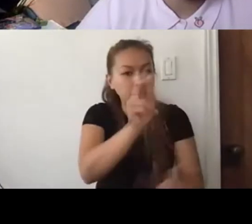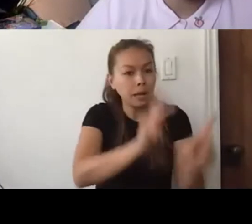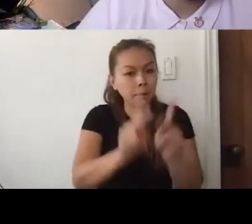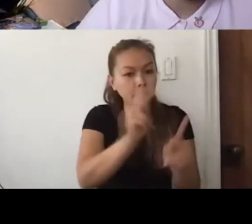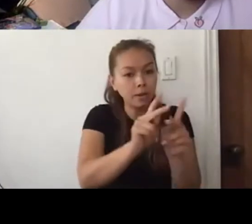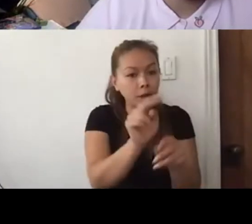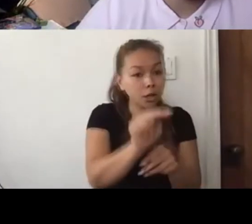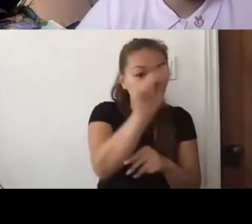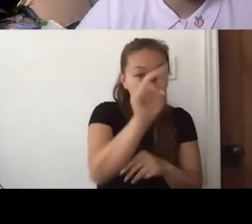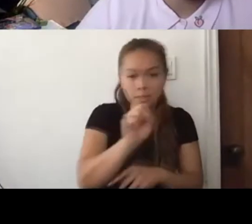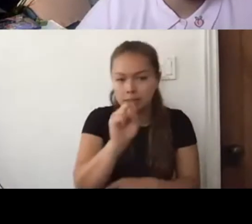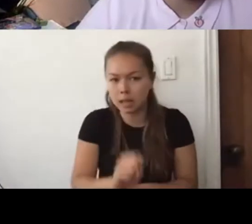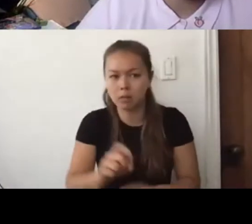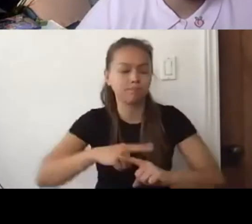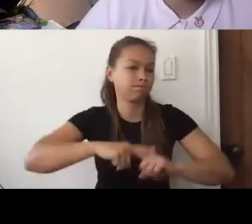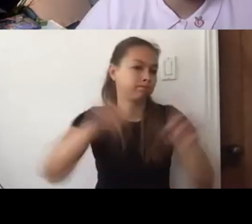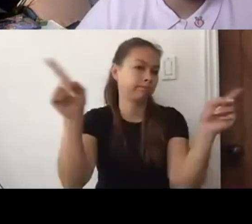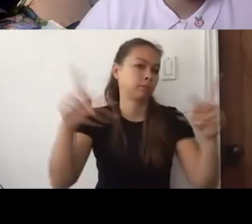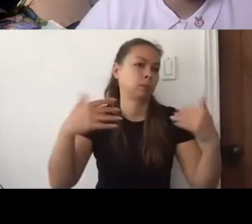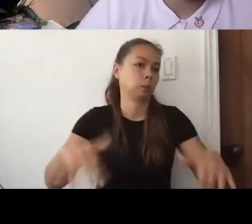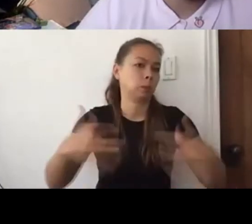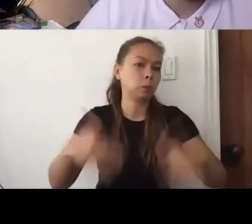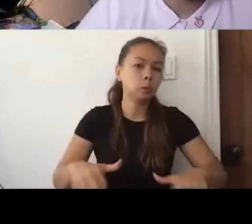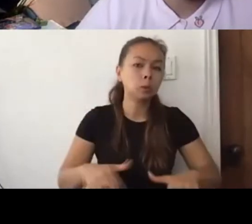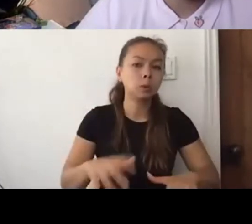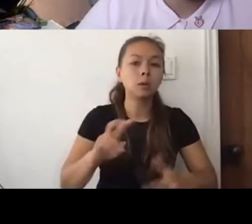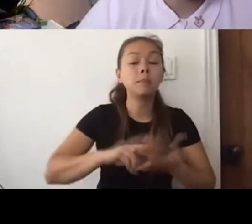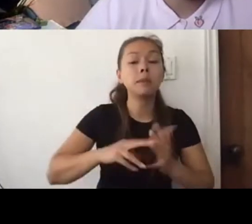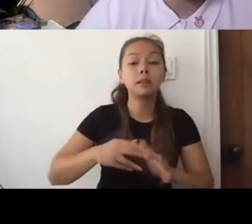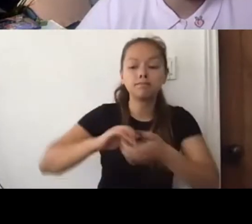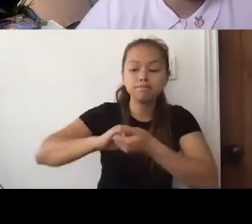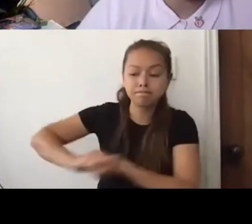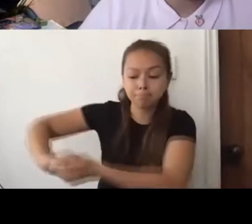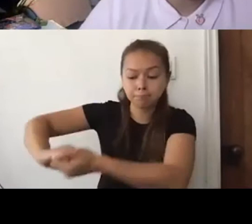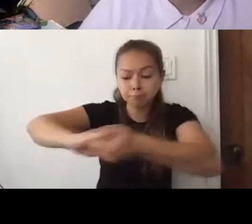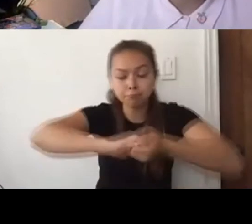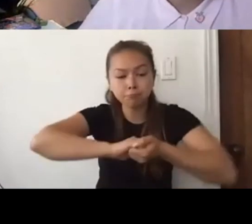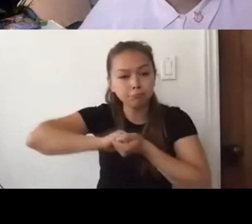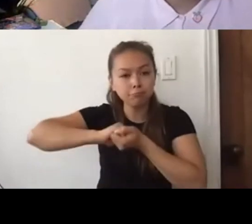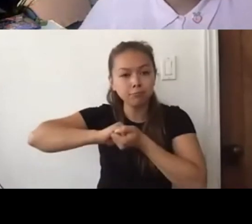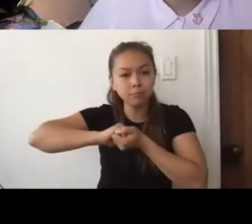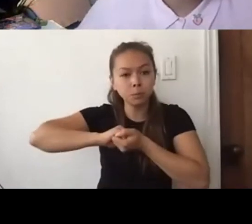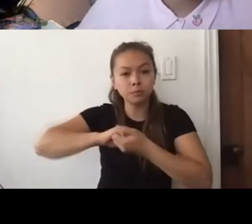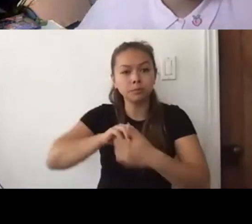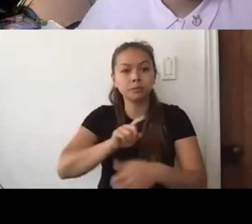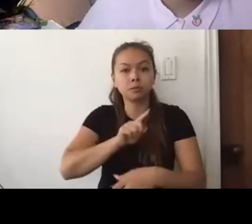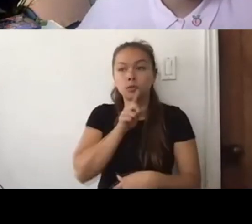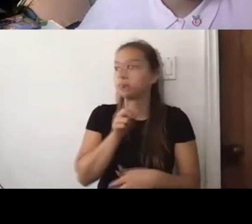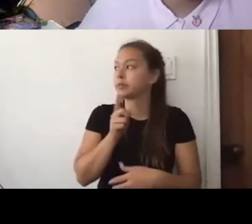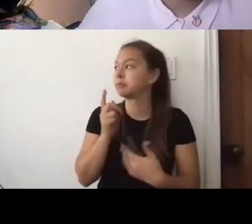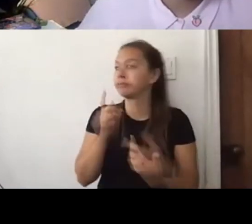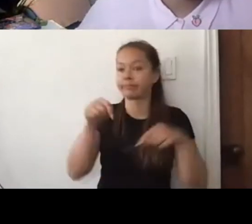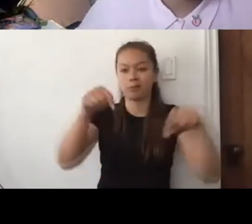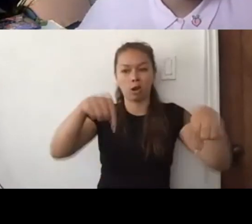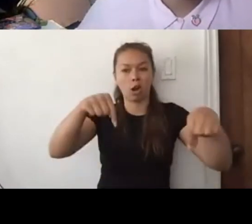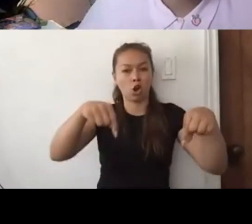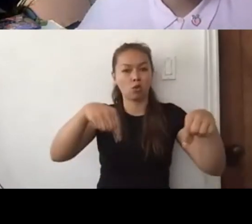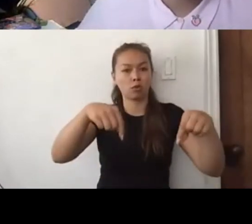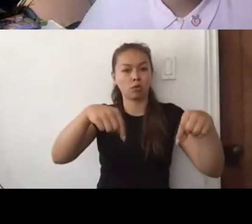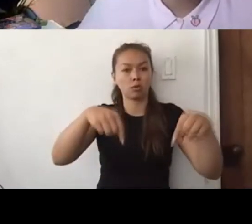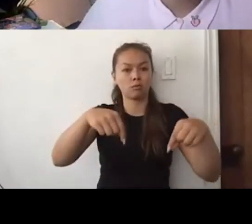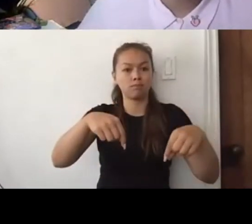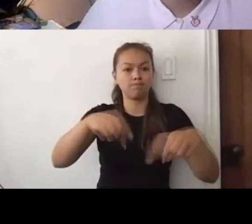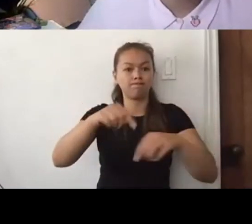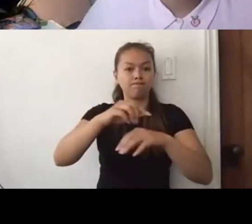important to recognize that, you know, solidarity doesn't just end with, you know, doing the work here on Turtle Island